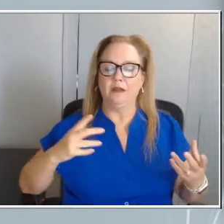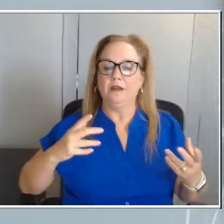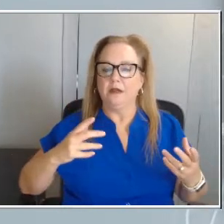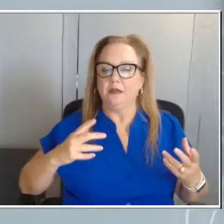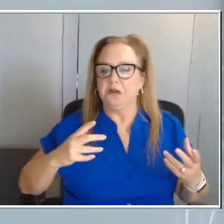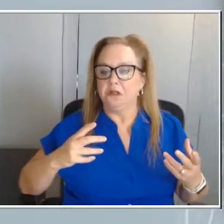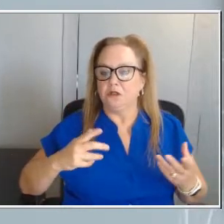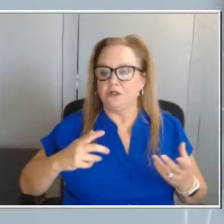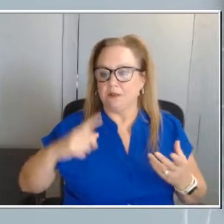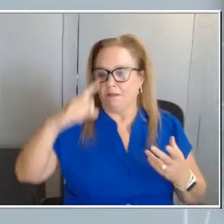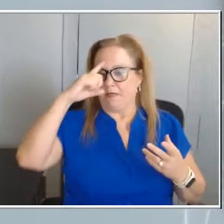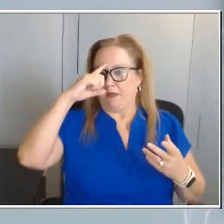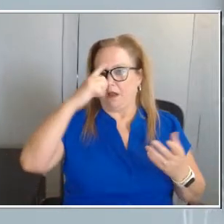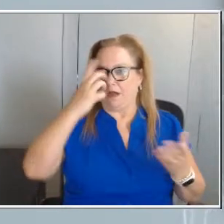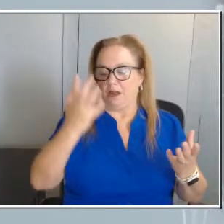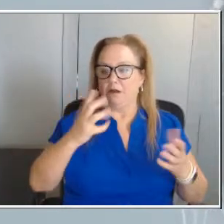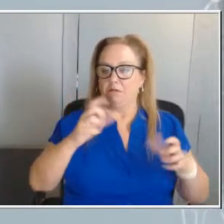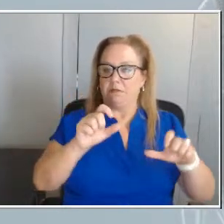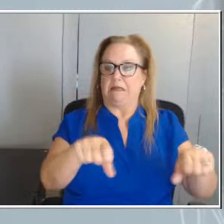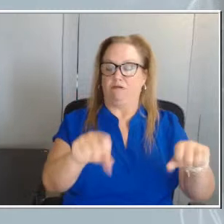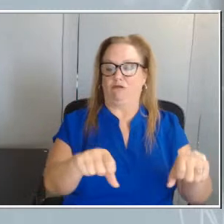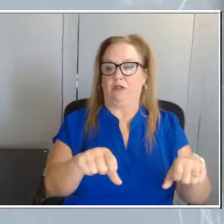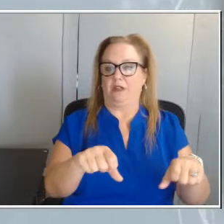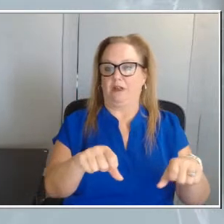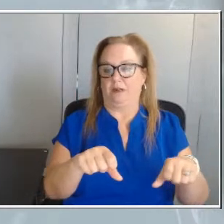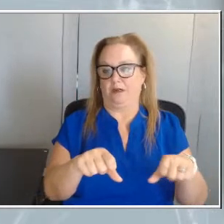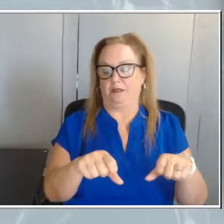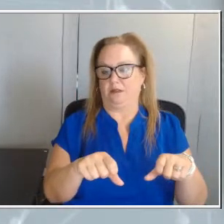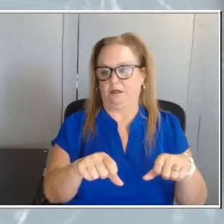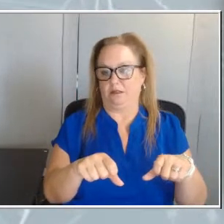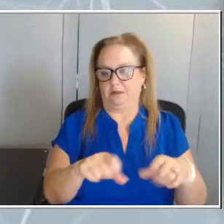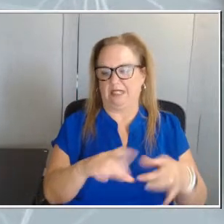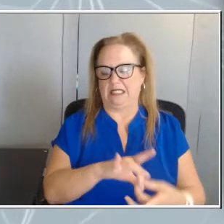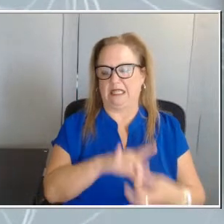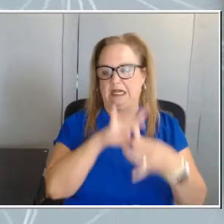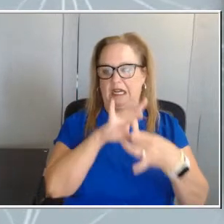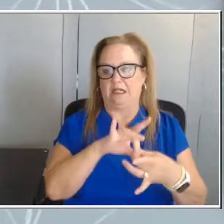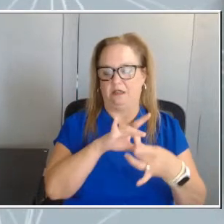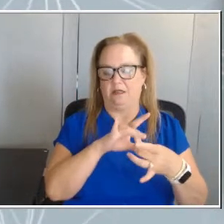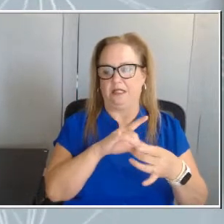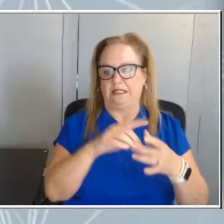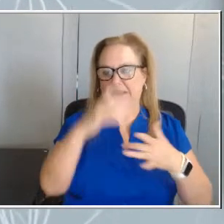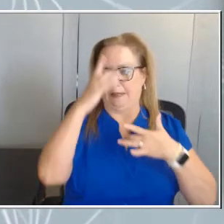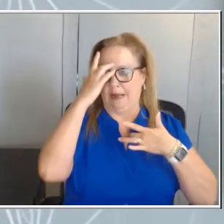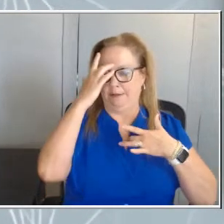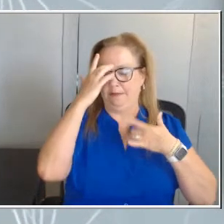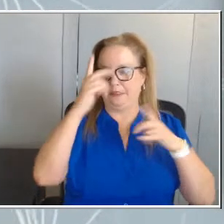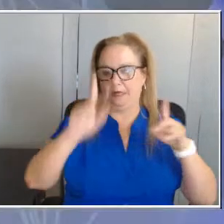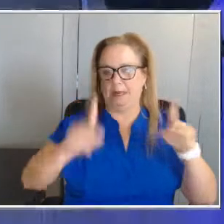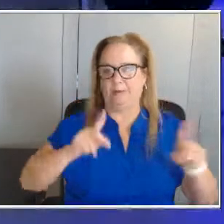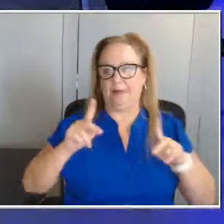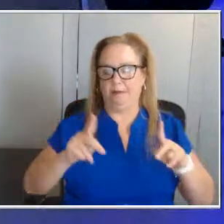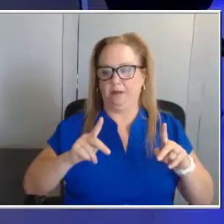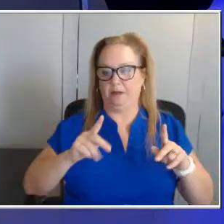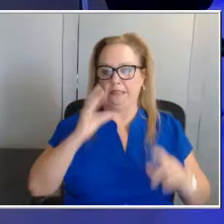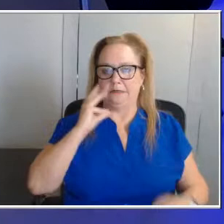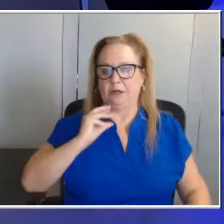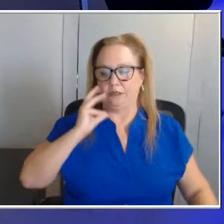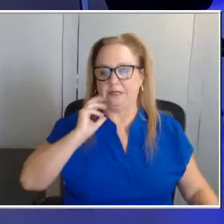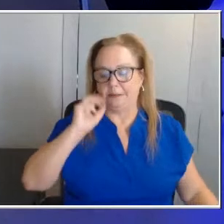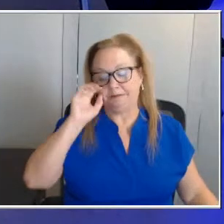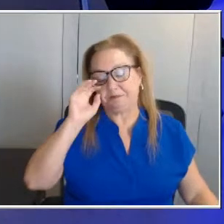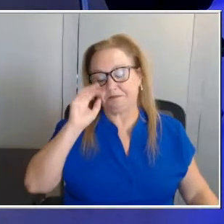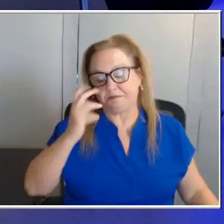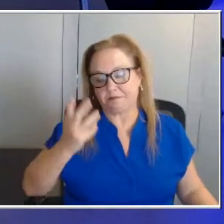thought here that potentially that is tying into a lot of these symptoms that people are experiencing. So just another